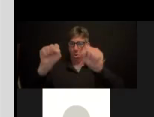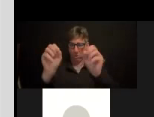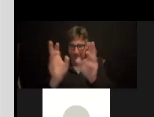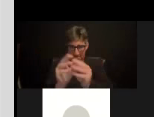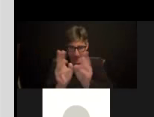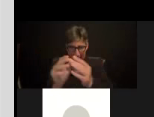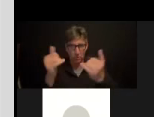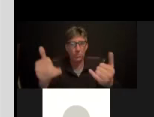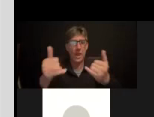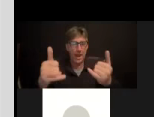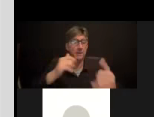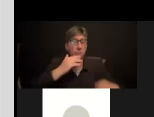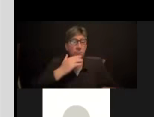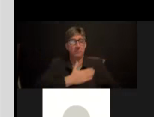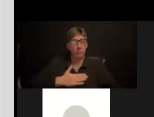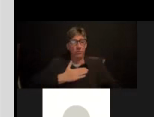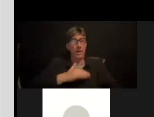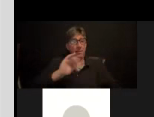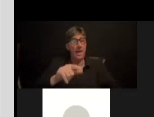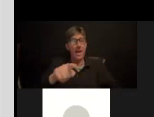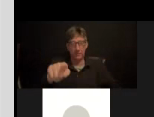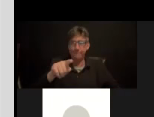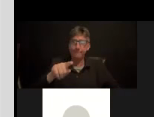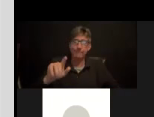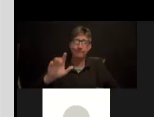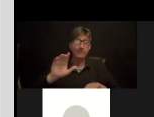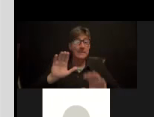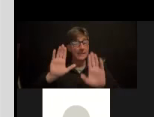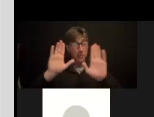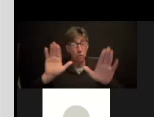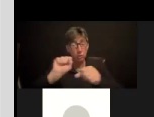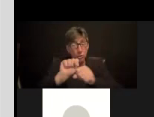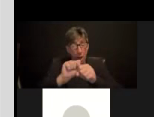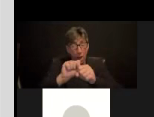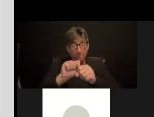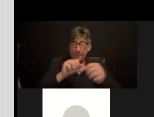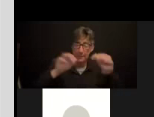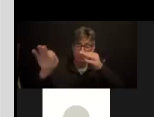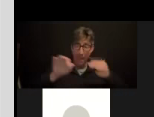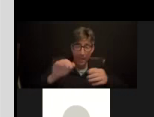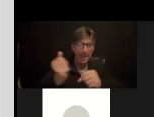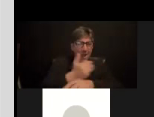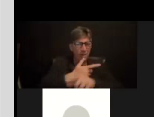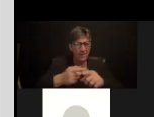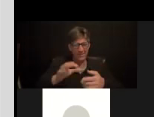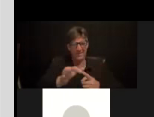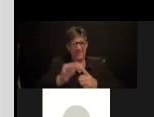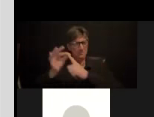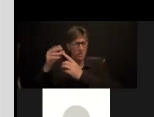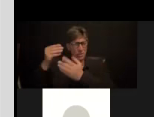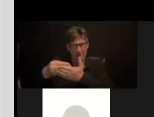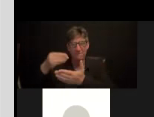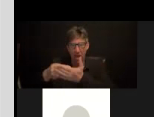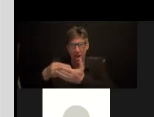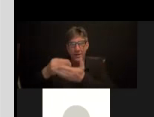appreciate it. I think you guys have done a really good job explaining everything, and especially the funding aspect. It's obviously